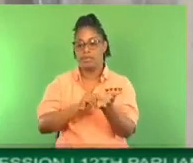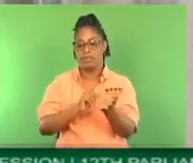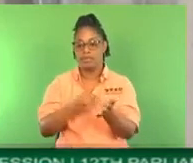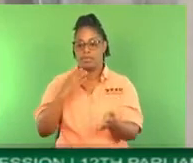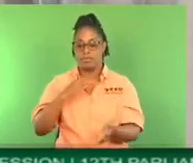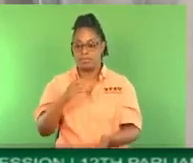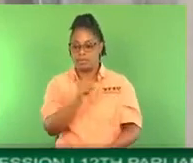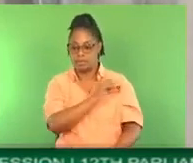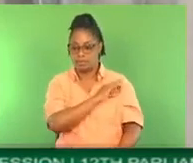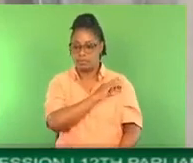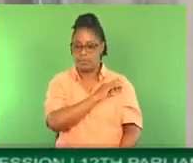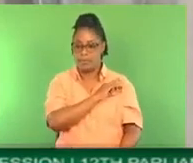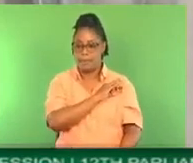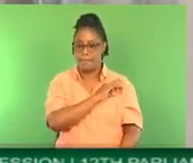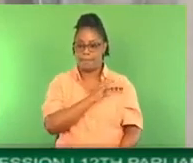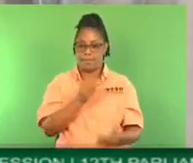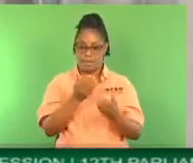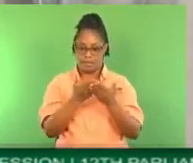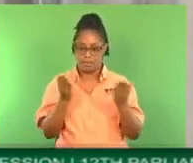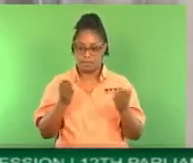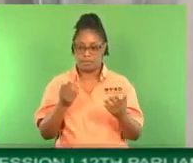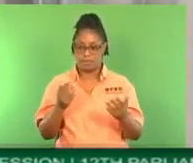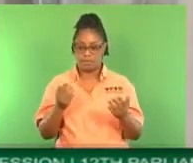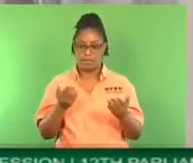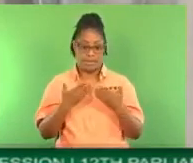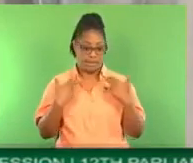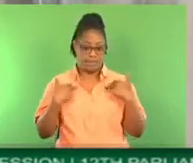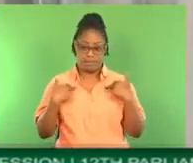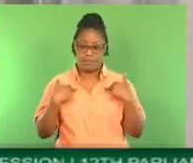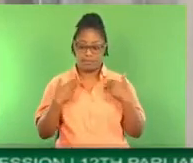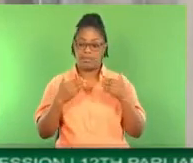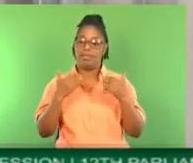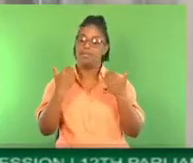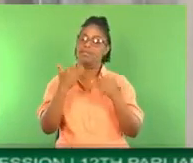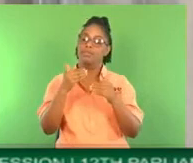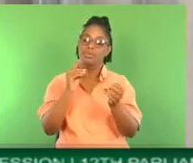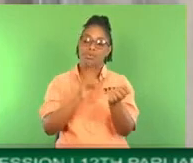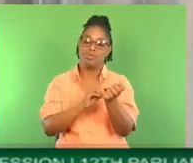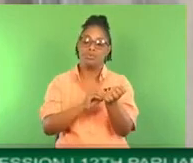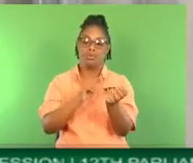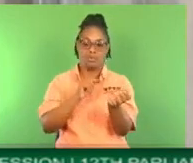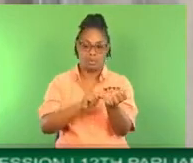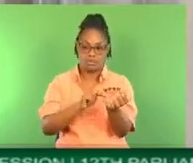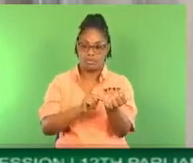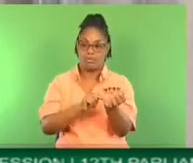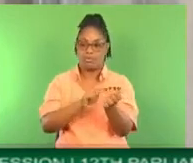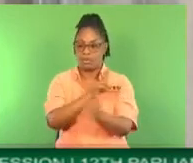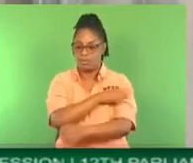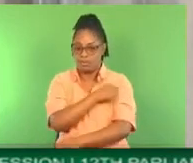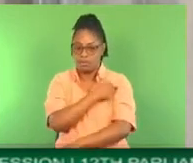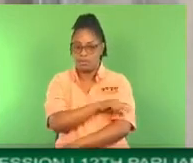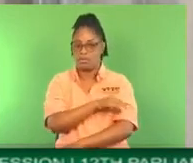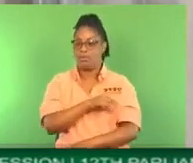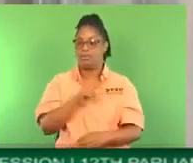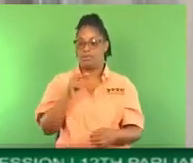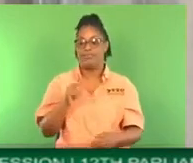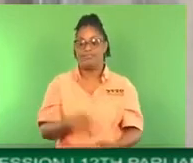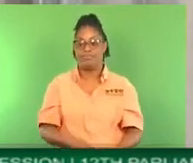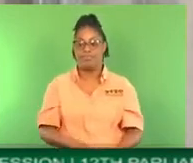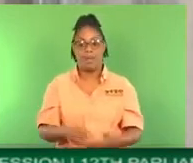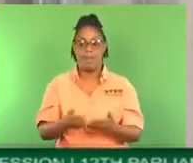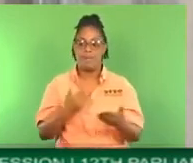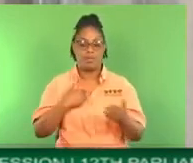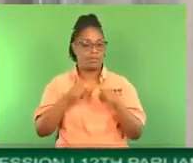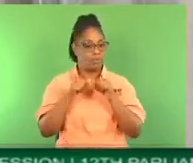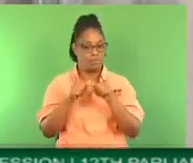Speaker, there has been a lack of doctors, nurses, and hospital staff. Before we continue, we need to know